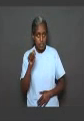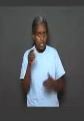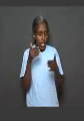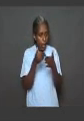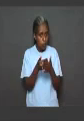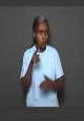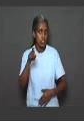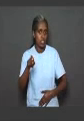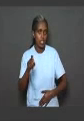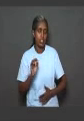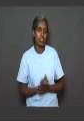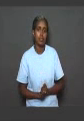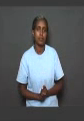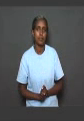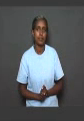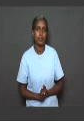approaches x.